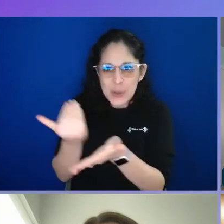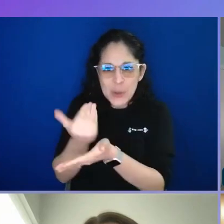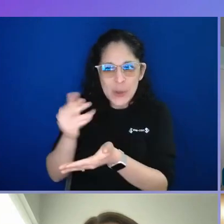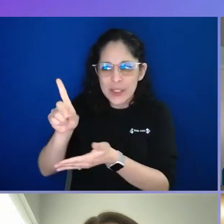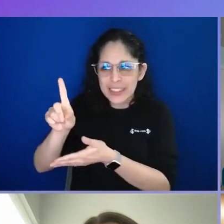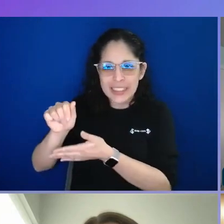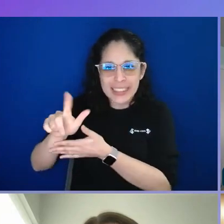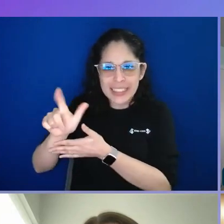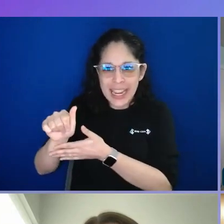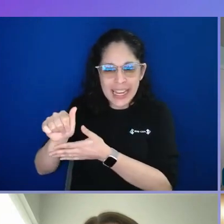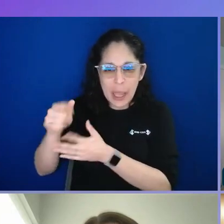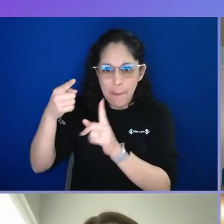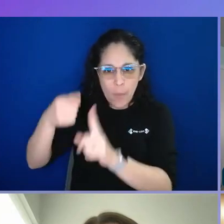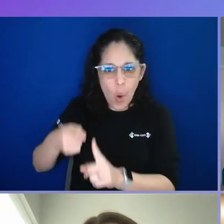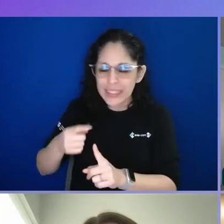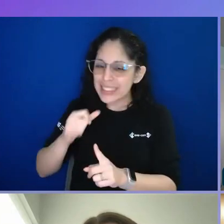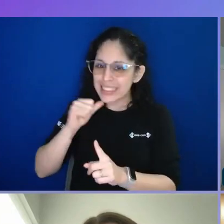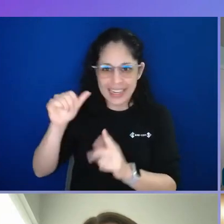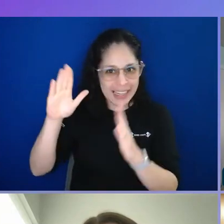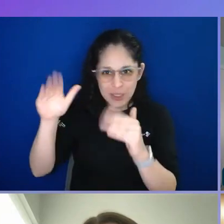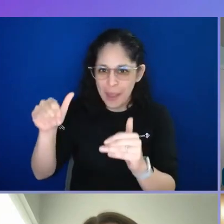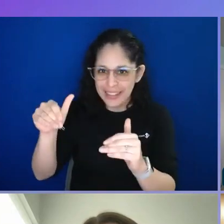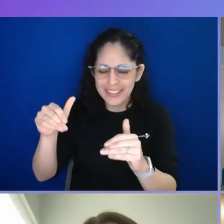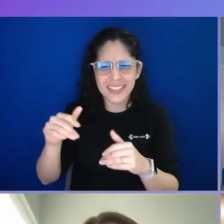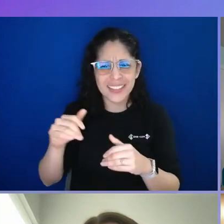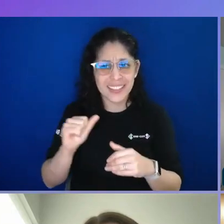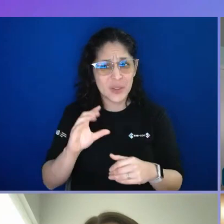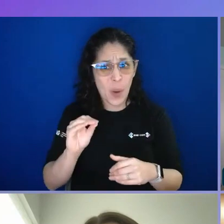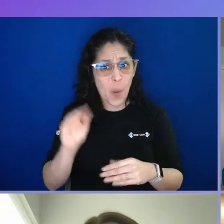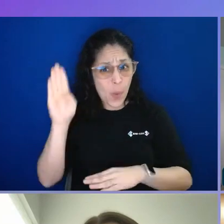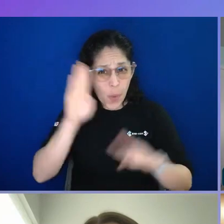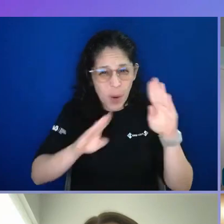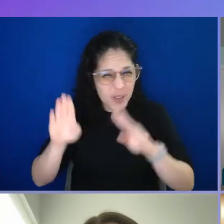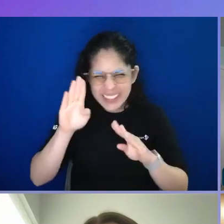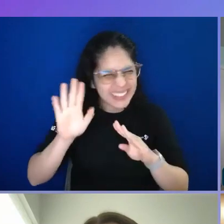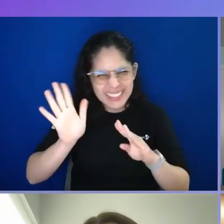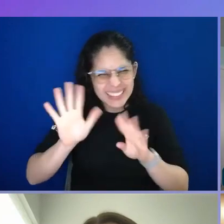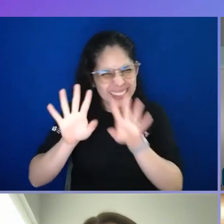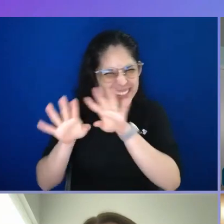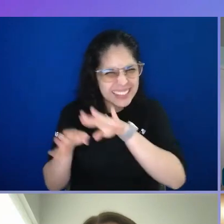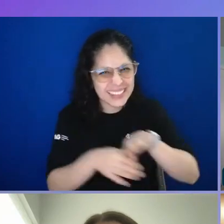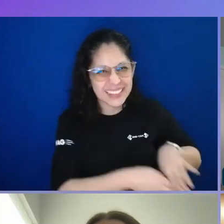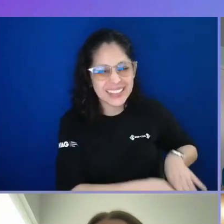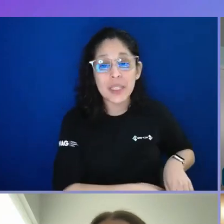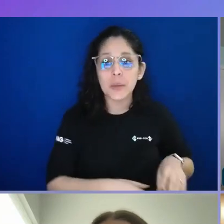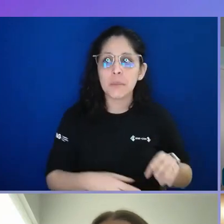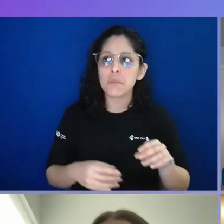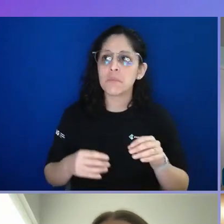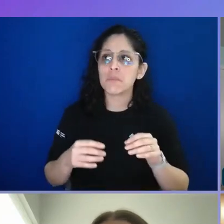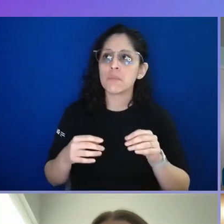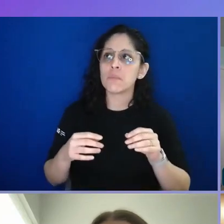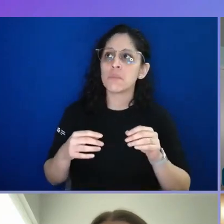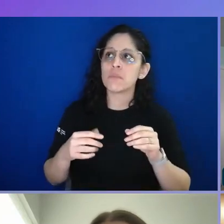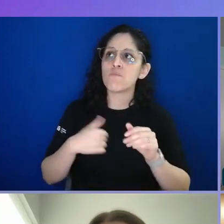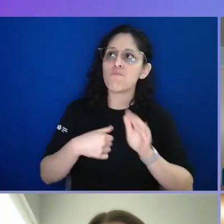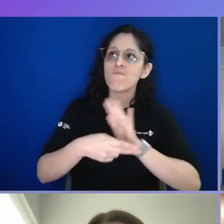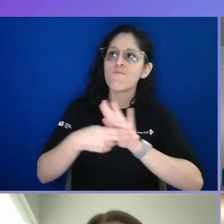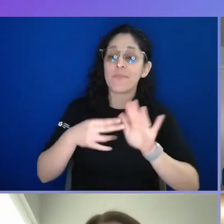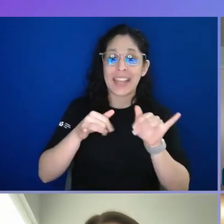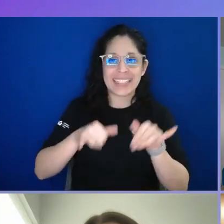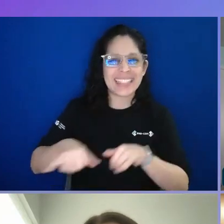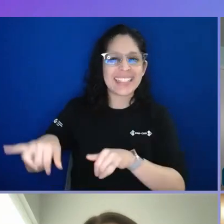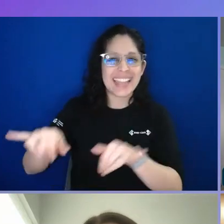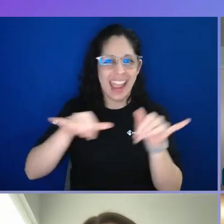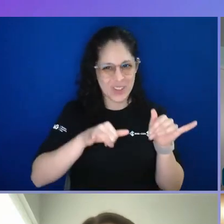you didn't expect. So I don't know if it's ever worried. It's more of a standard at this